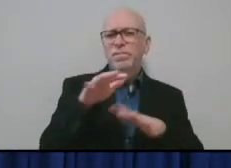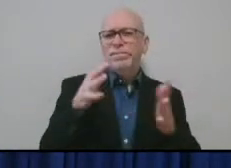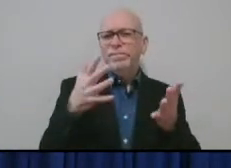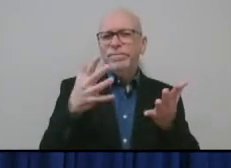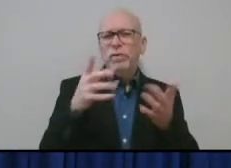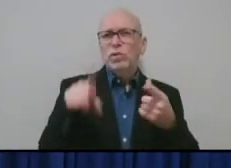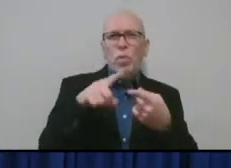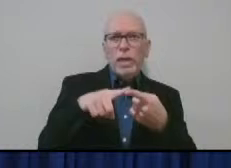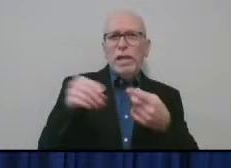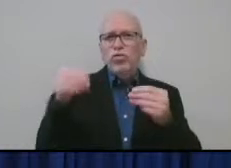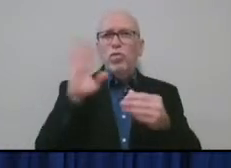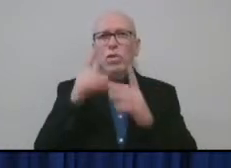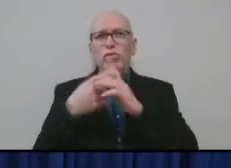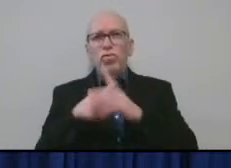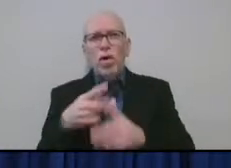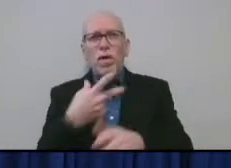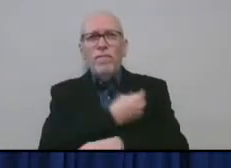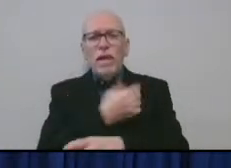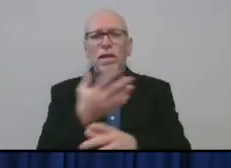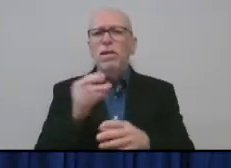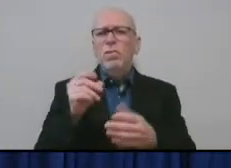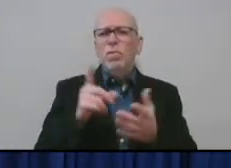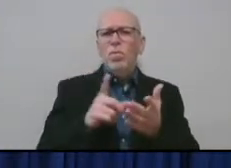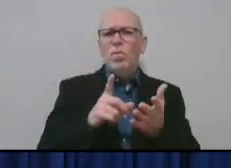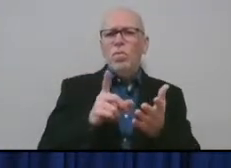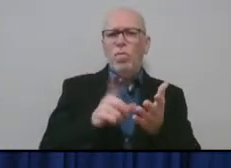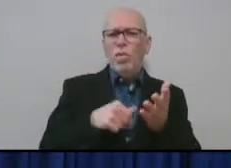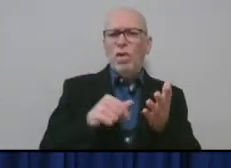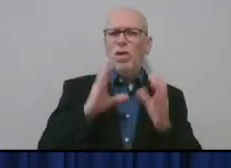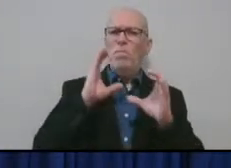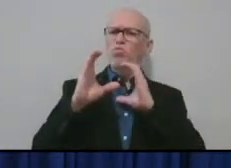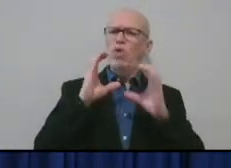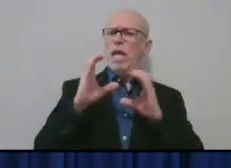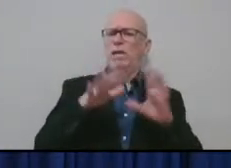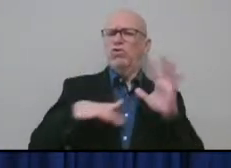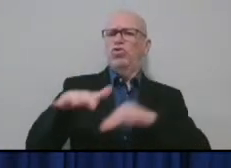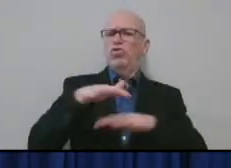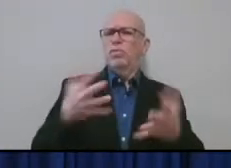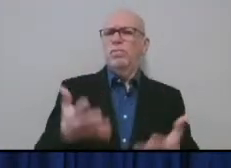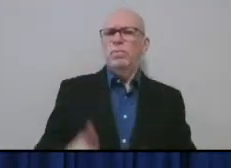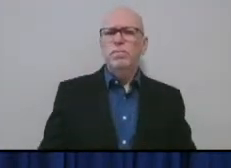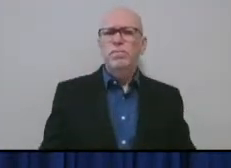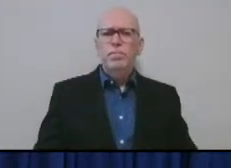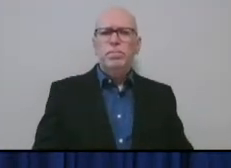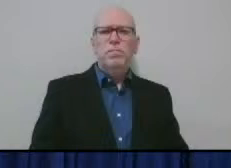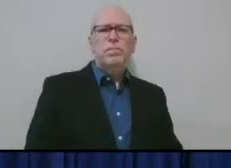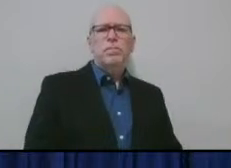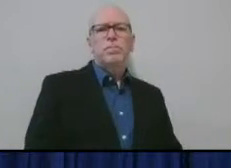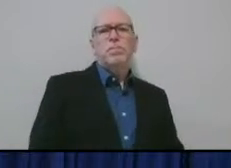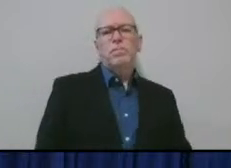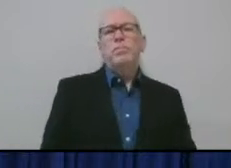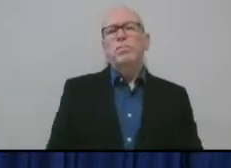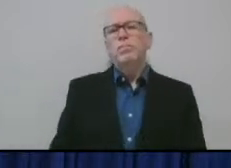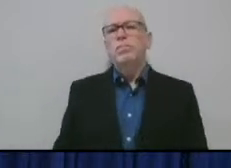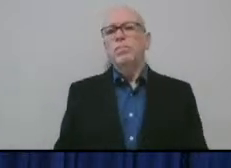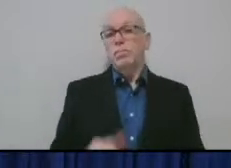when these stores will start to vaccinate, and what's sort of the communication with that? I think that's a really good